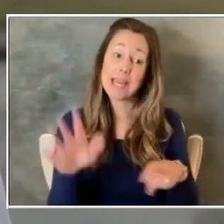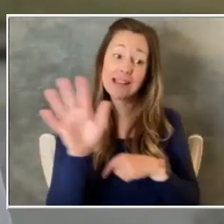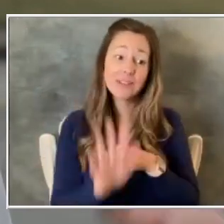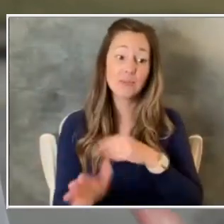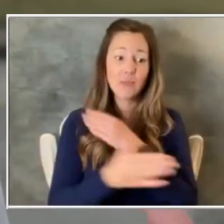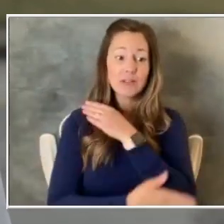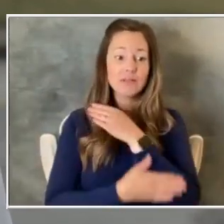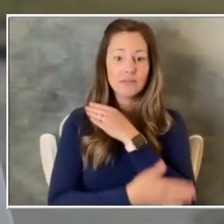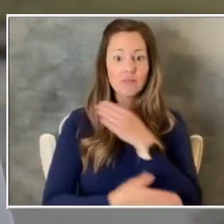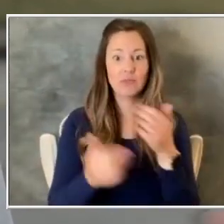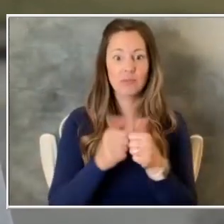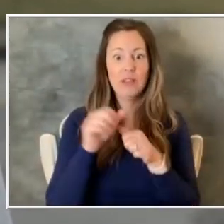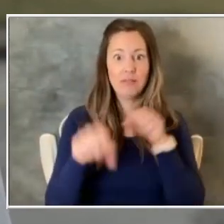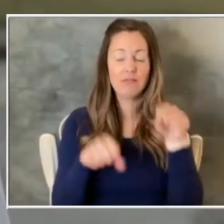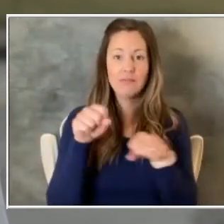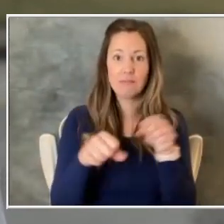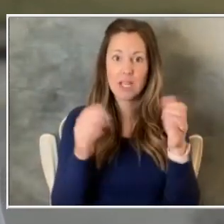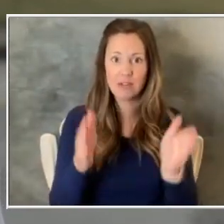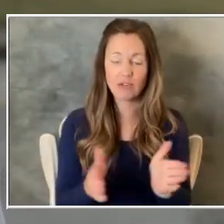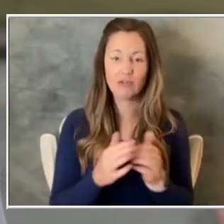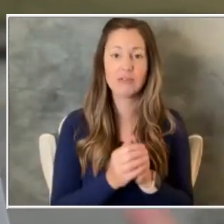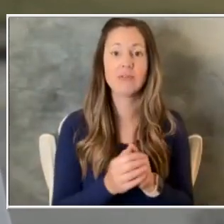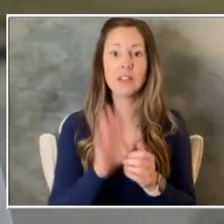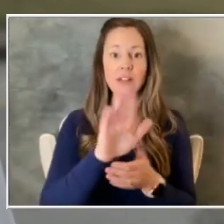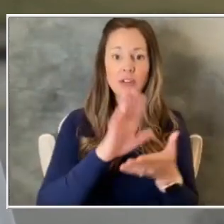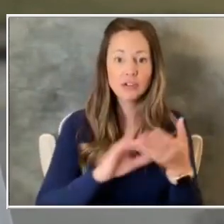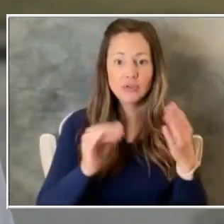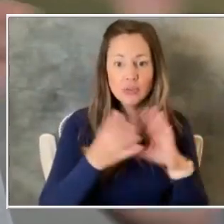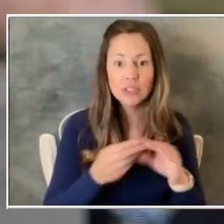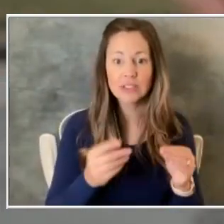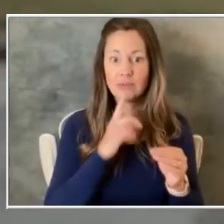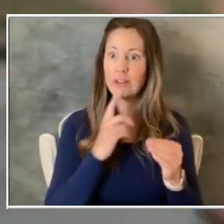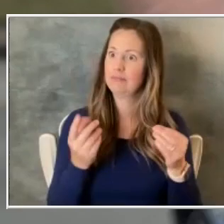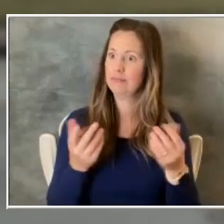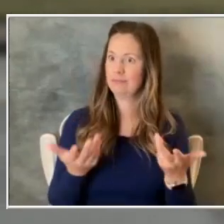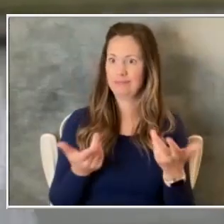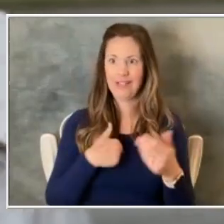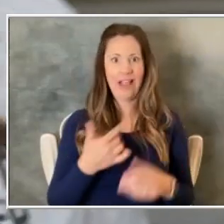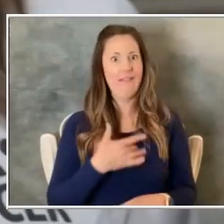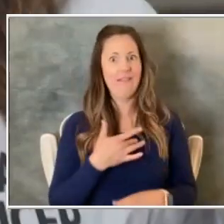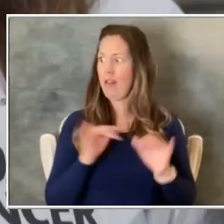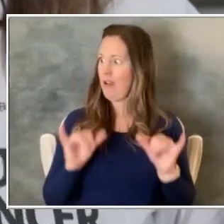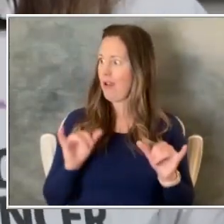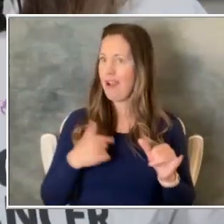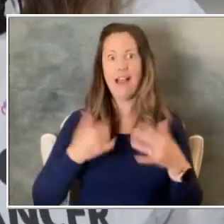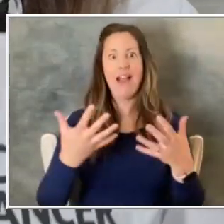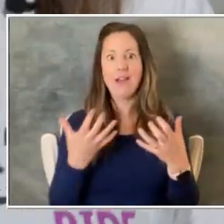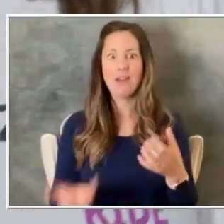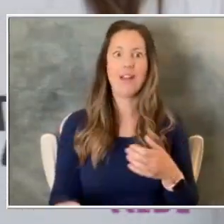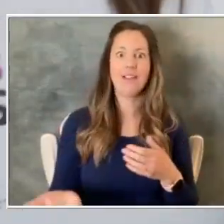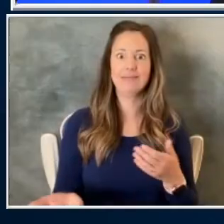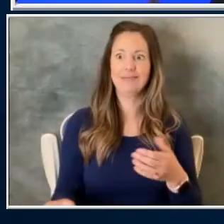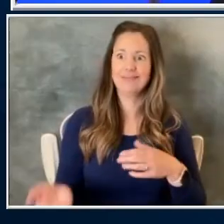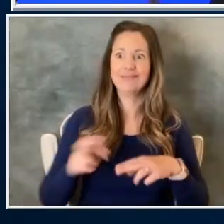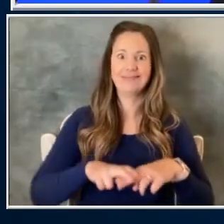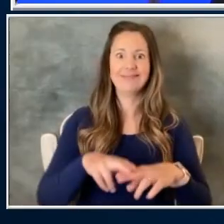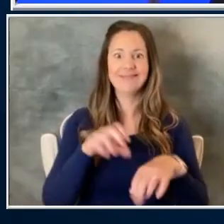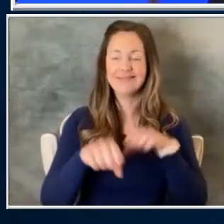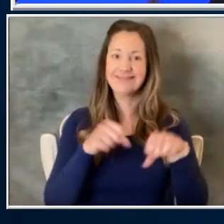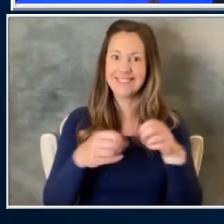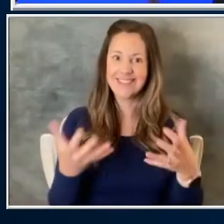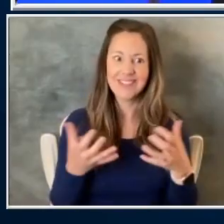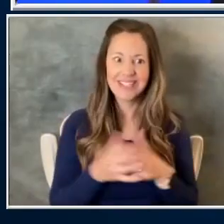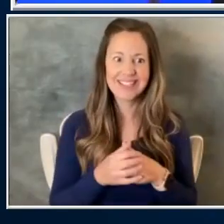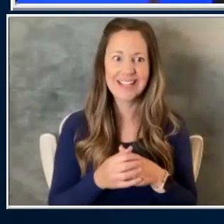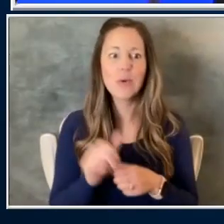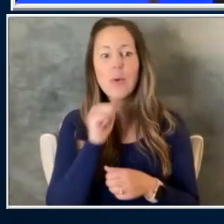stories, like we're hearing this morning, they're inspiring. They make me want to get on a bike and get going right now. Yeah. So it'd be fun. Well, we won't make